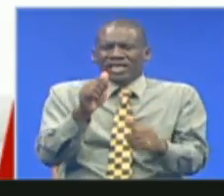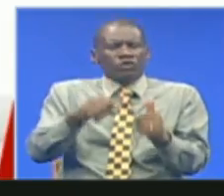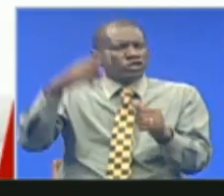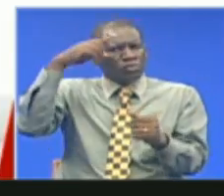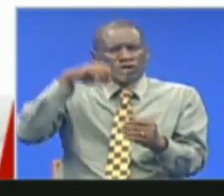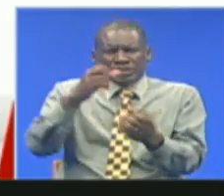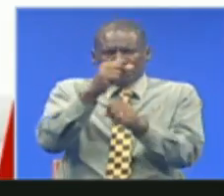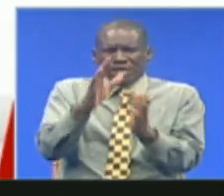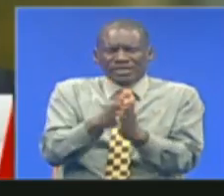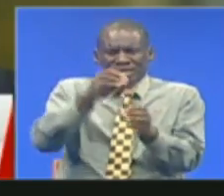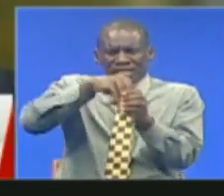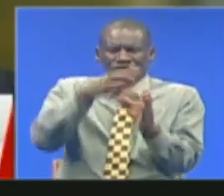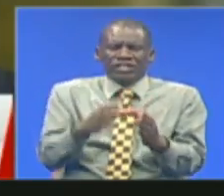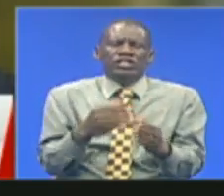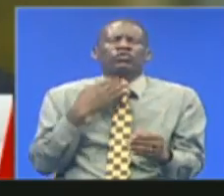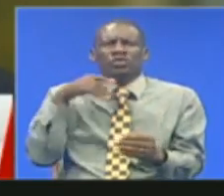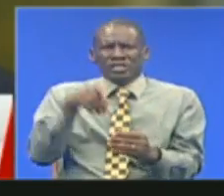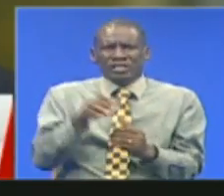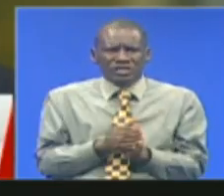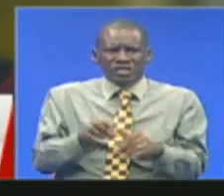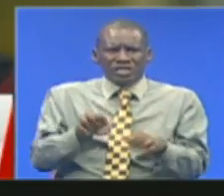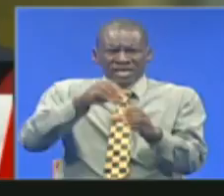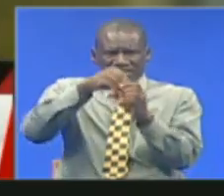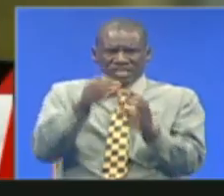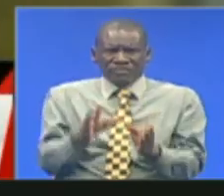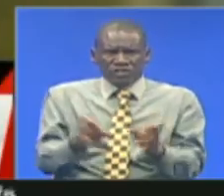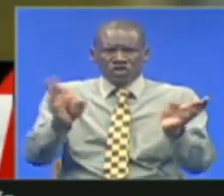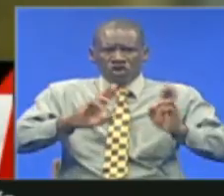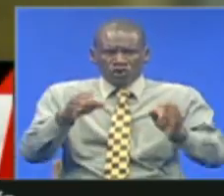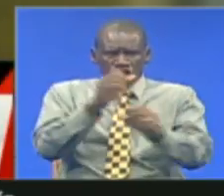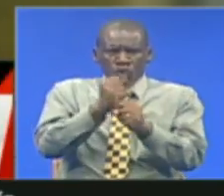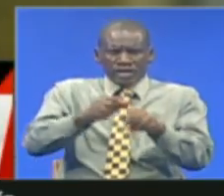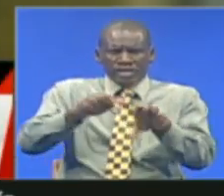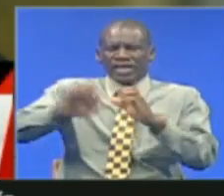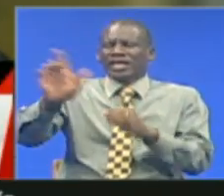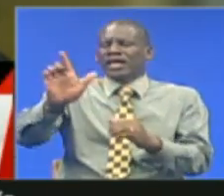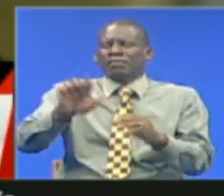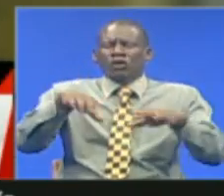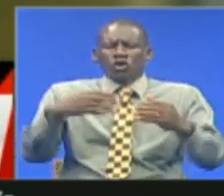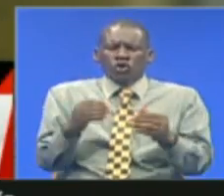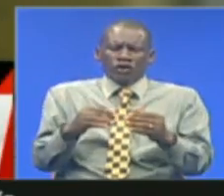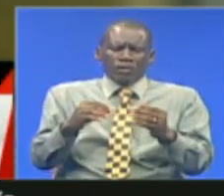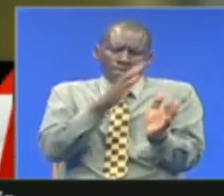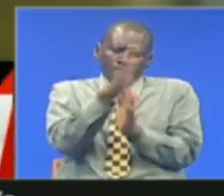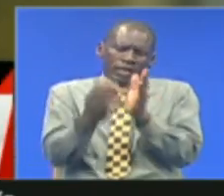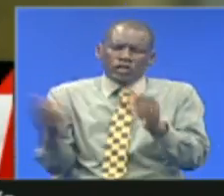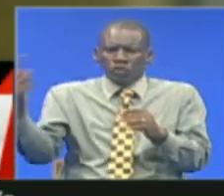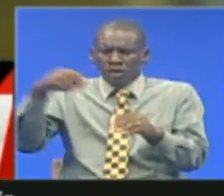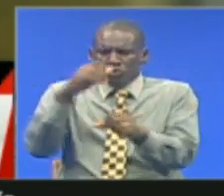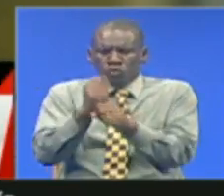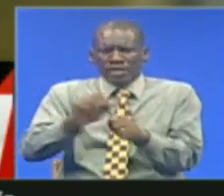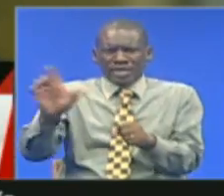and investors crave for. As an investor already working in Laikipia or considering coming to Laikipia,